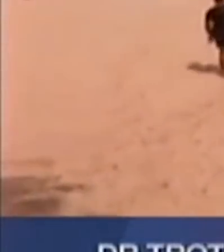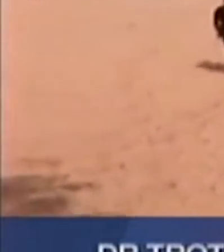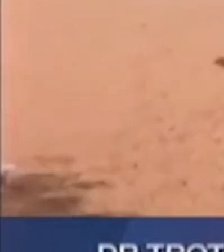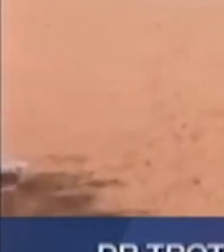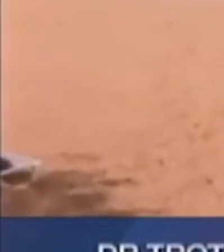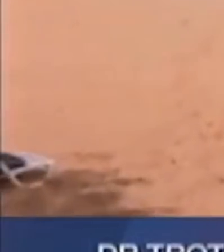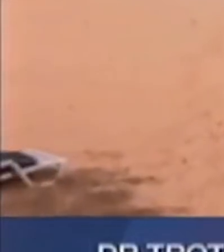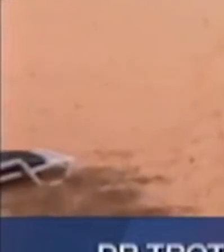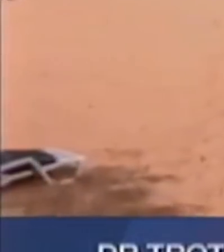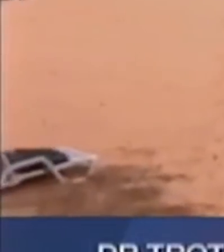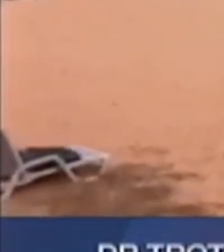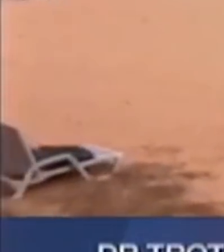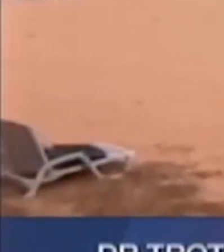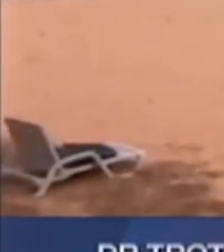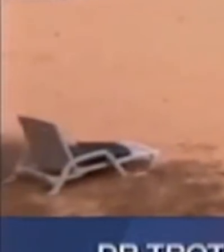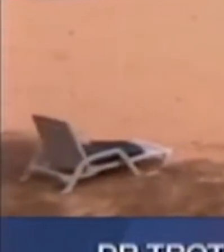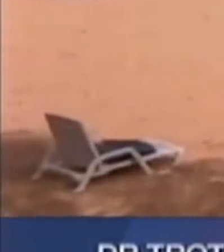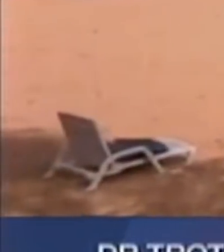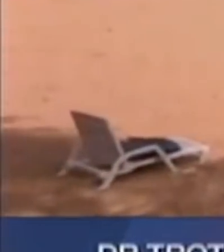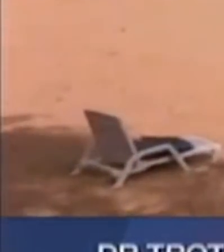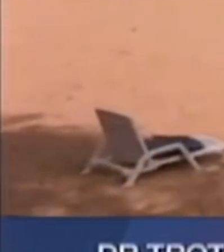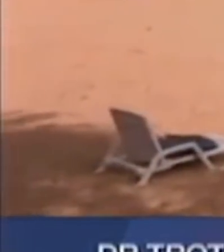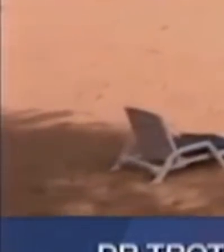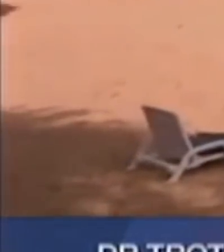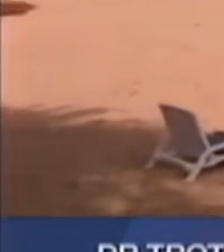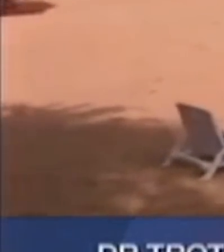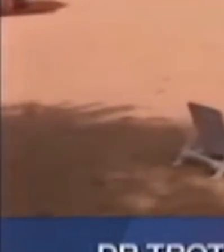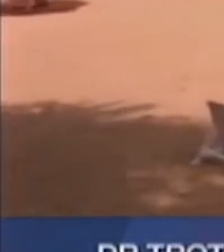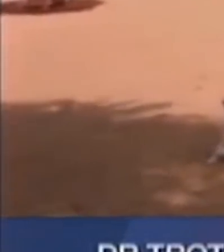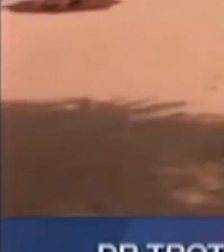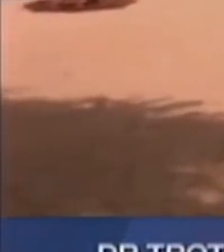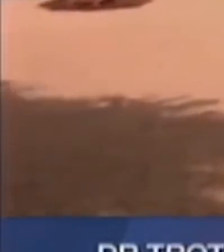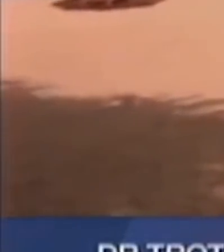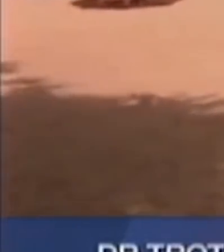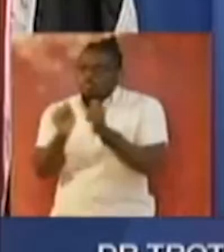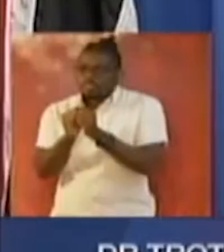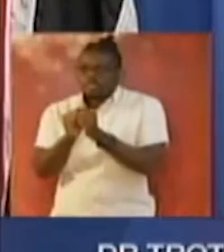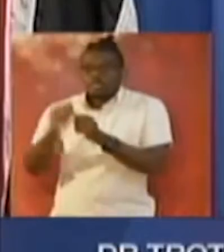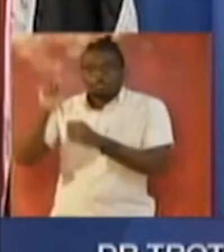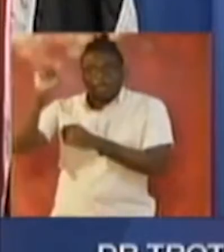of visitors for the Christmas season and is warning against any planned parties.